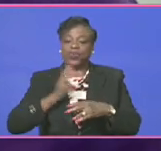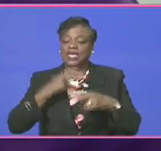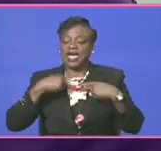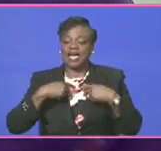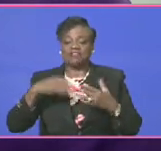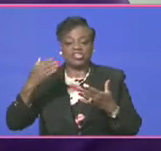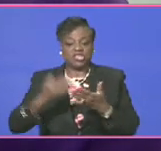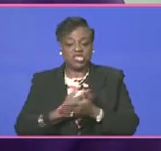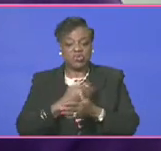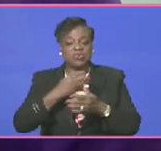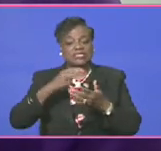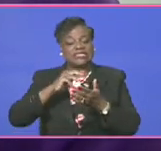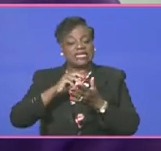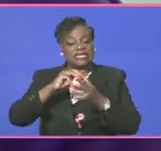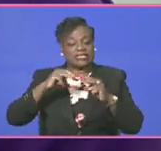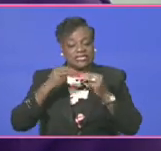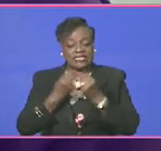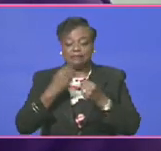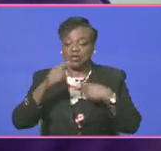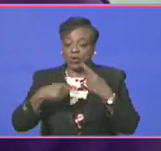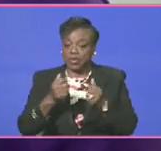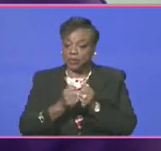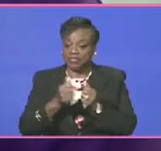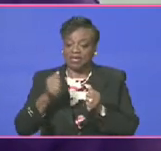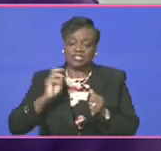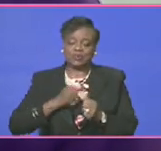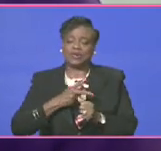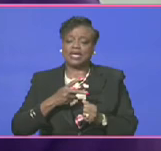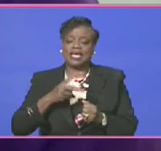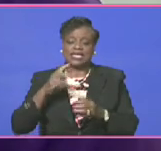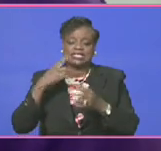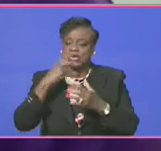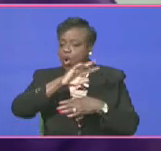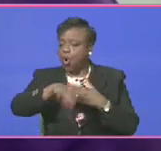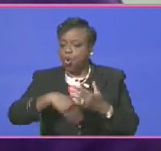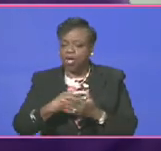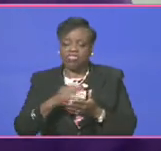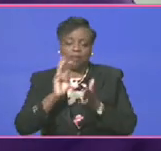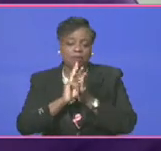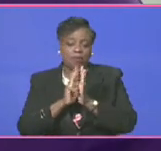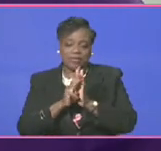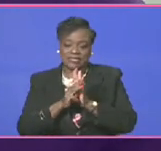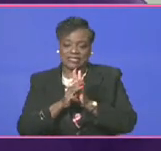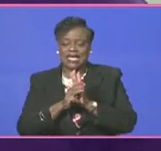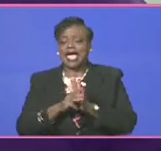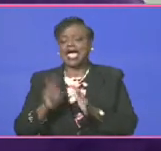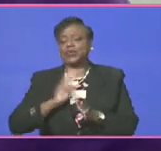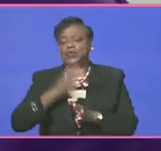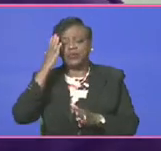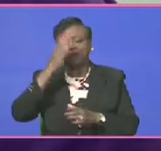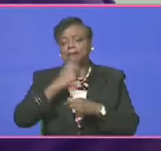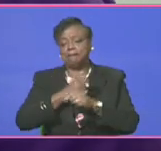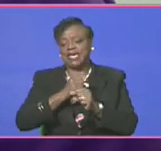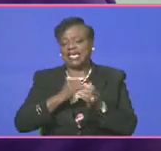capture all the moments with those persons who have already purchased their tickets, who are going. And we're going to make it a fun time, a fun trip.